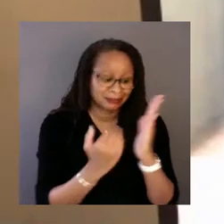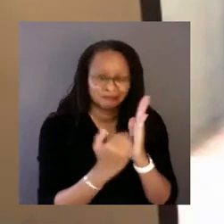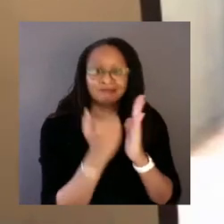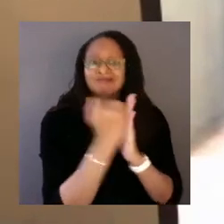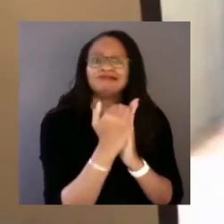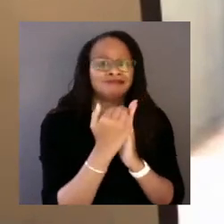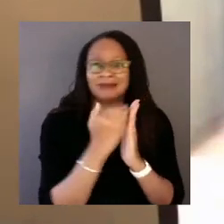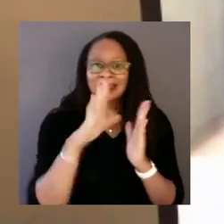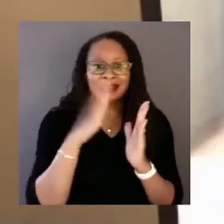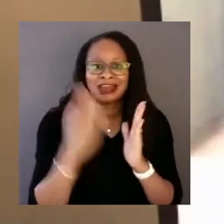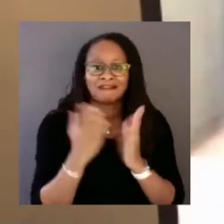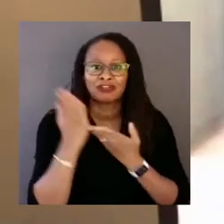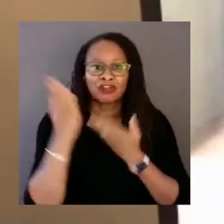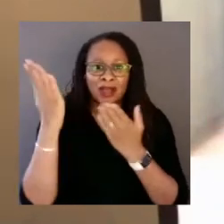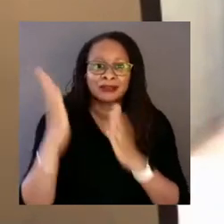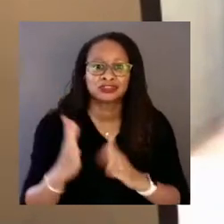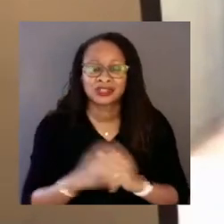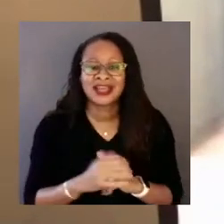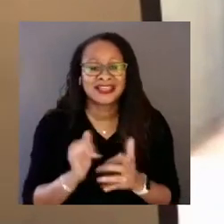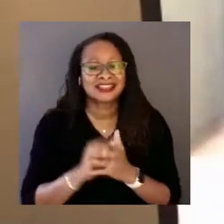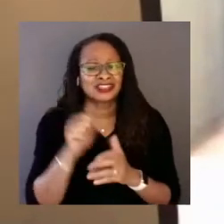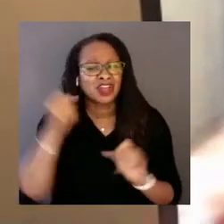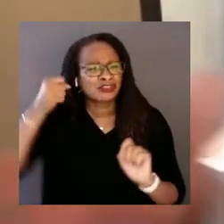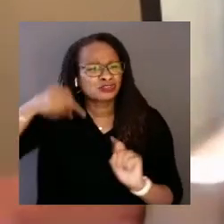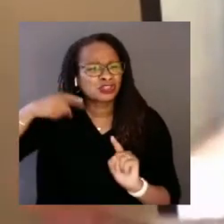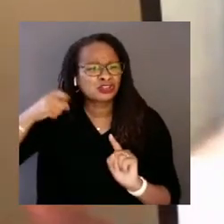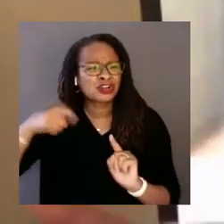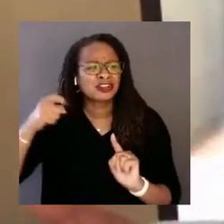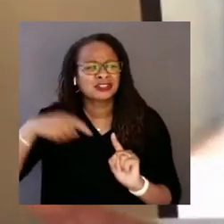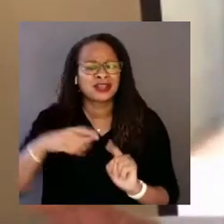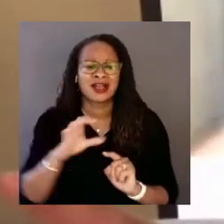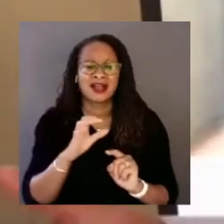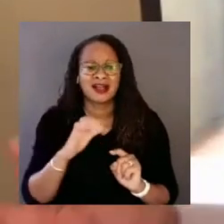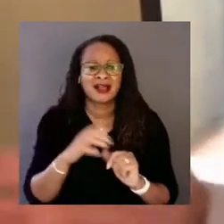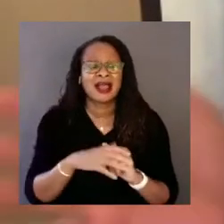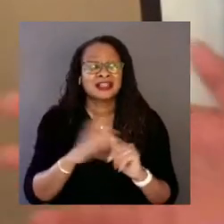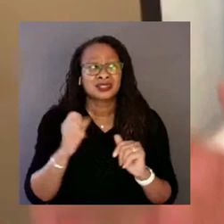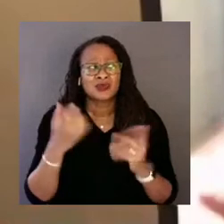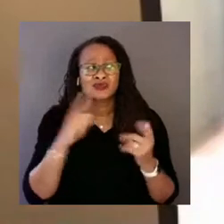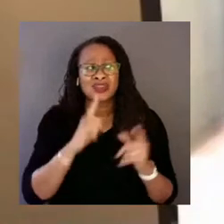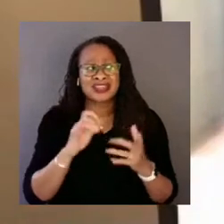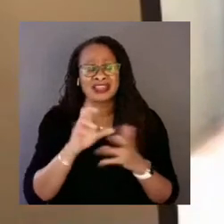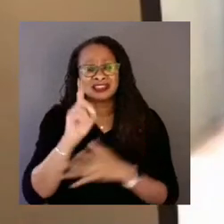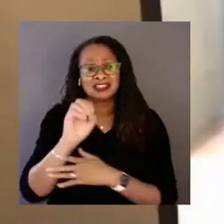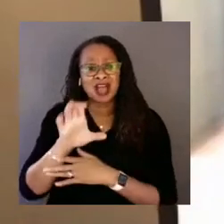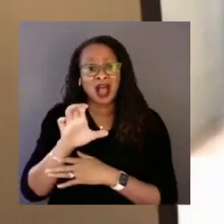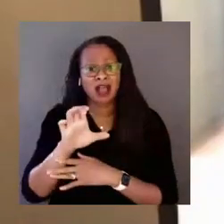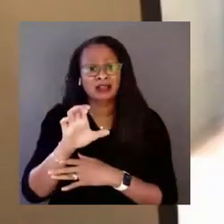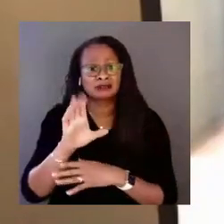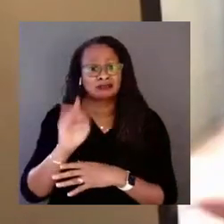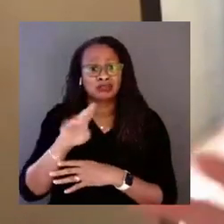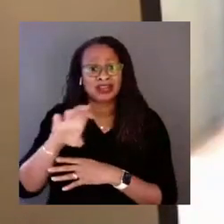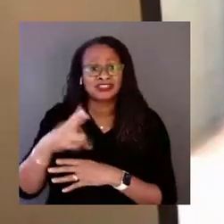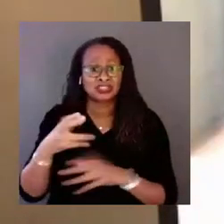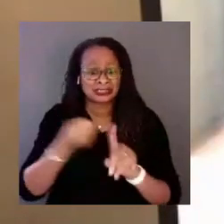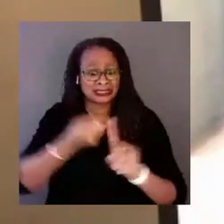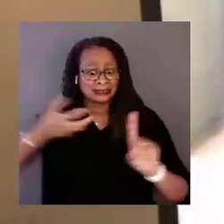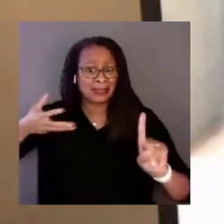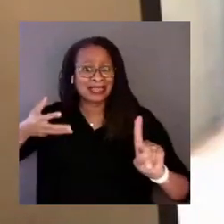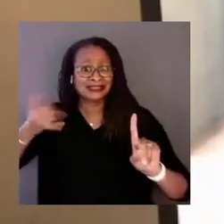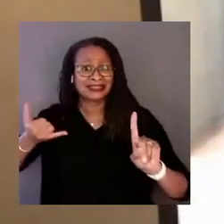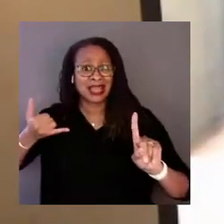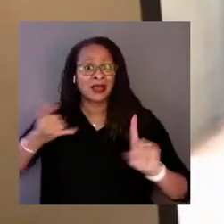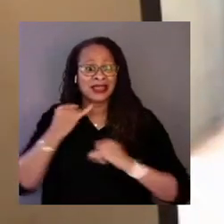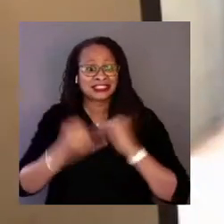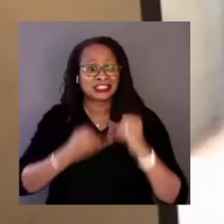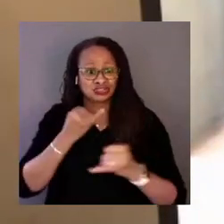then there was another trigger that went off. I thought, you know what, the Doc Branch has like expanded, right? It's international now. So what used to be a